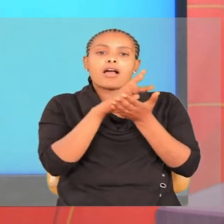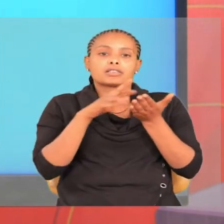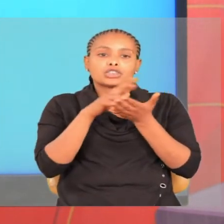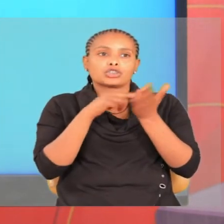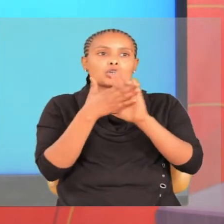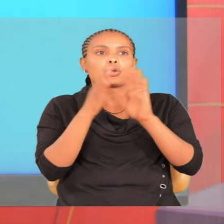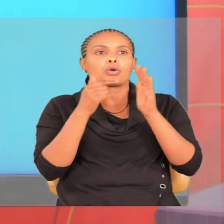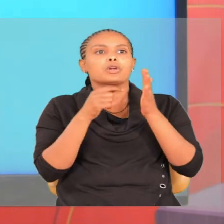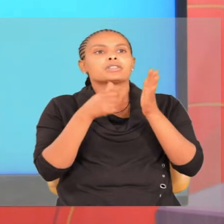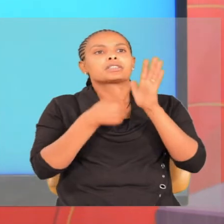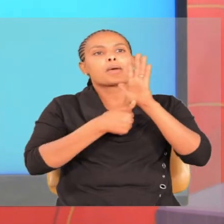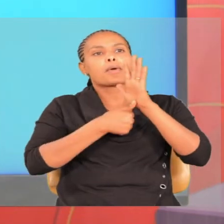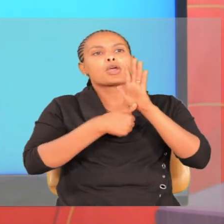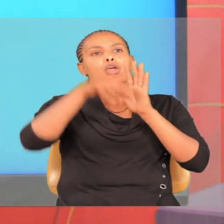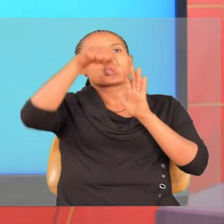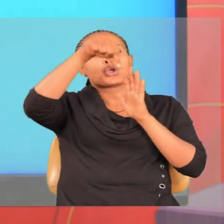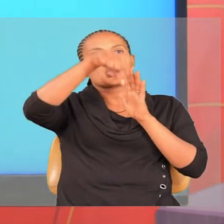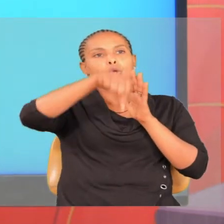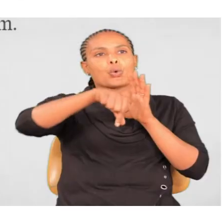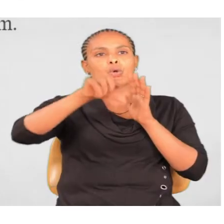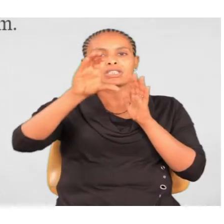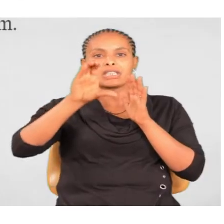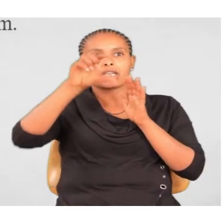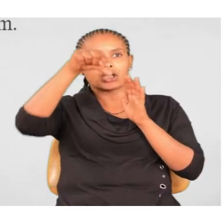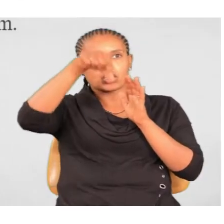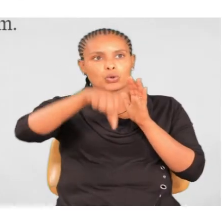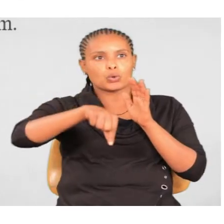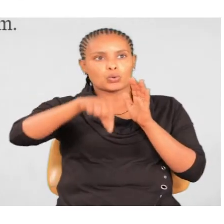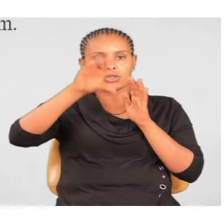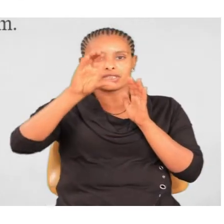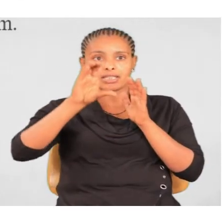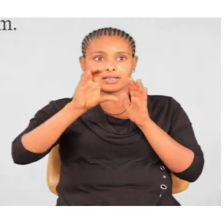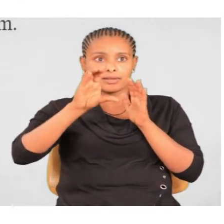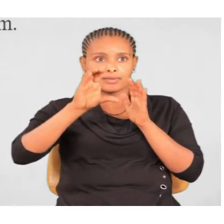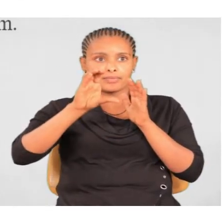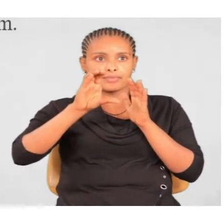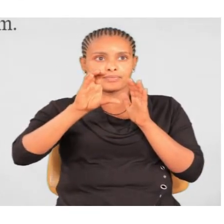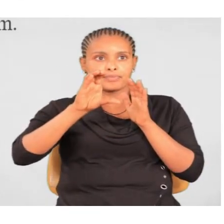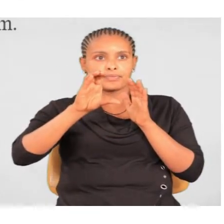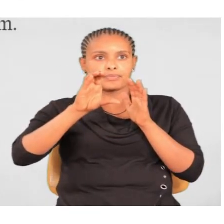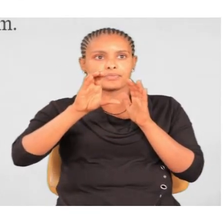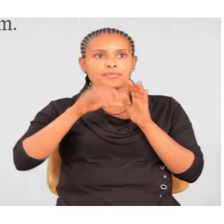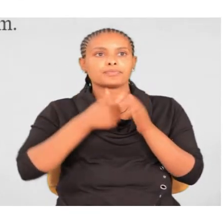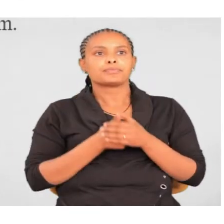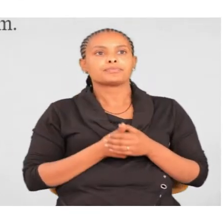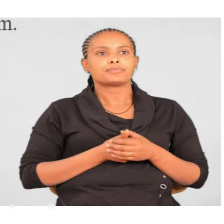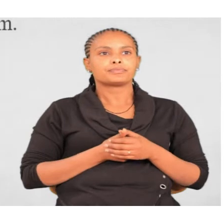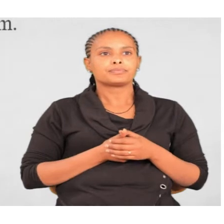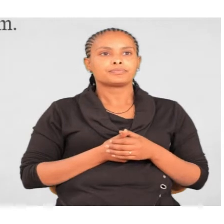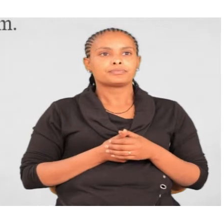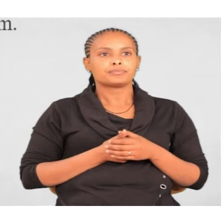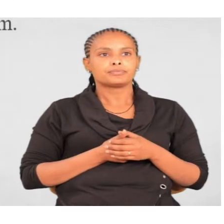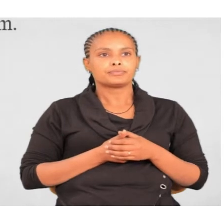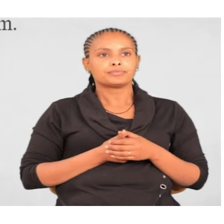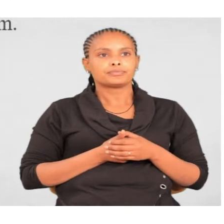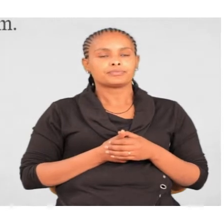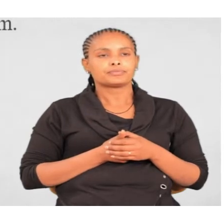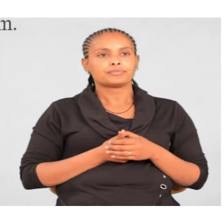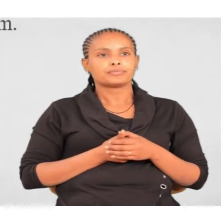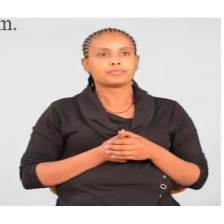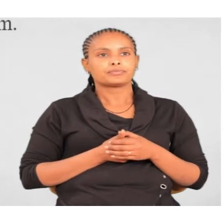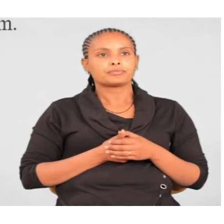which is denoted by the symbol QC, reaction quotient equal concentration of C to the power of C times concentration of D to the power of